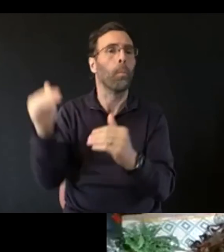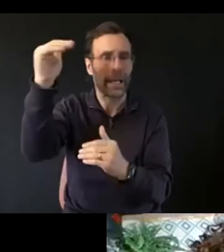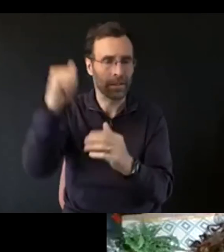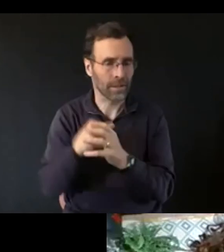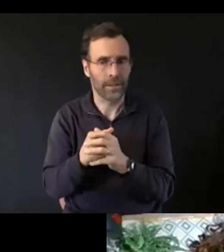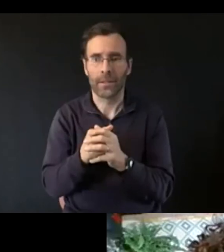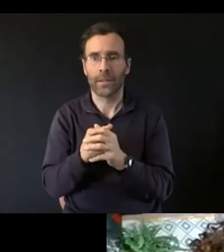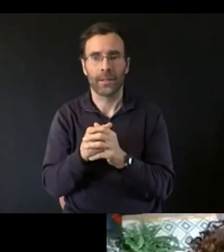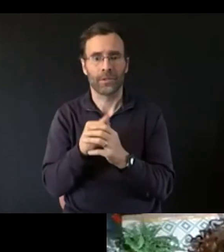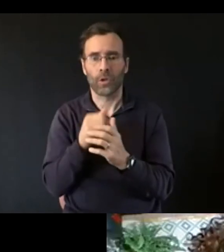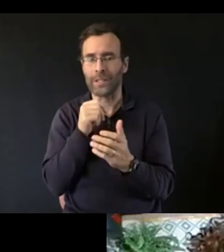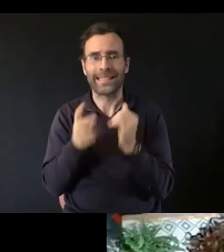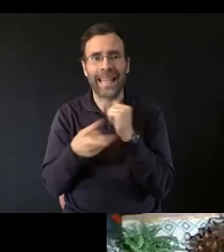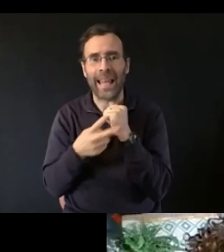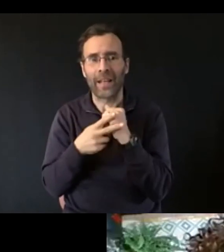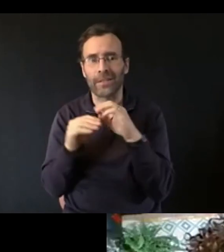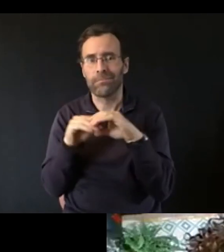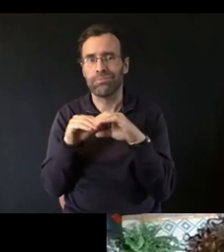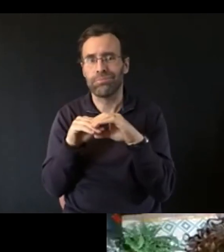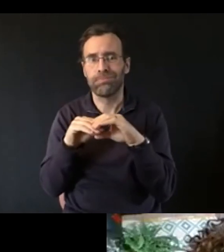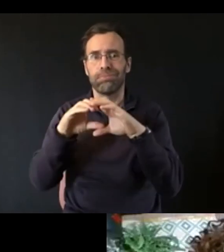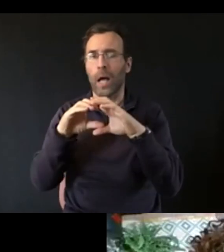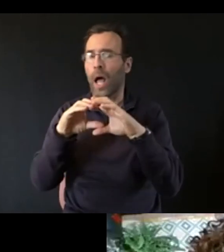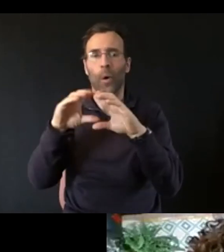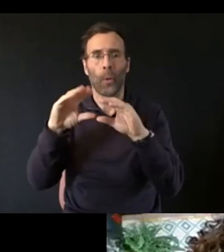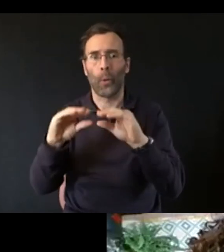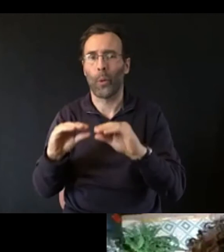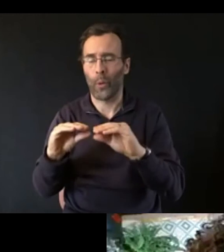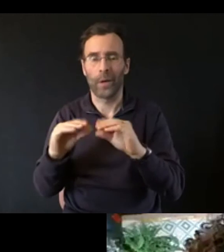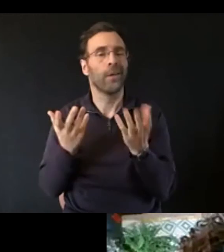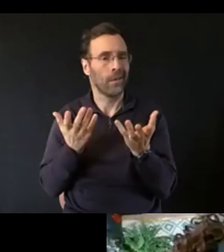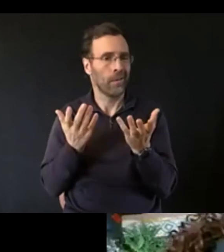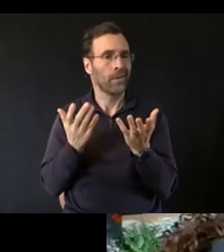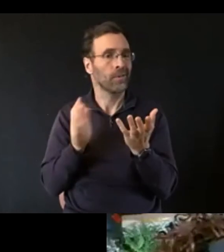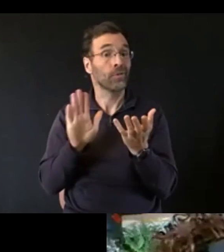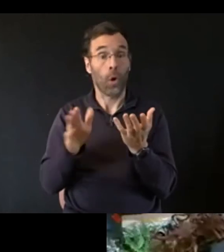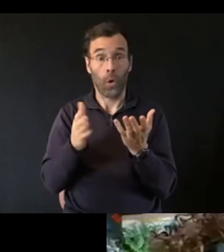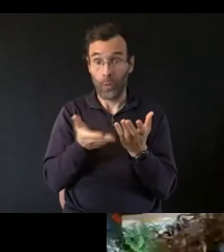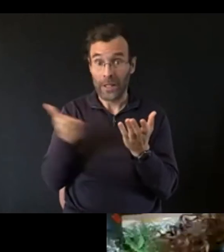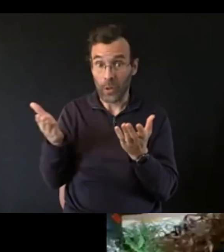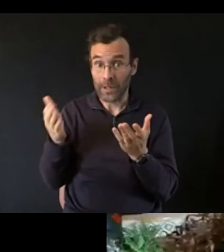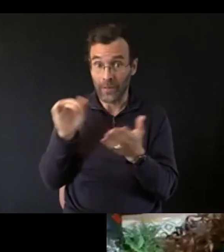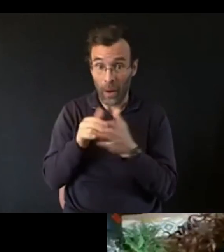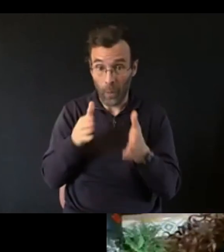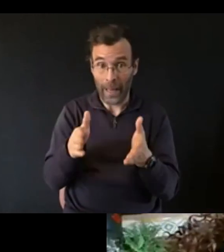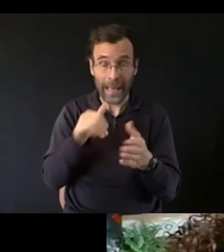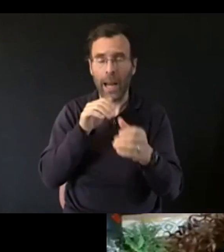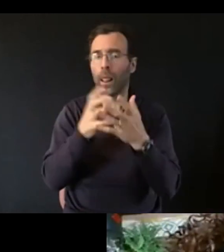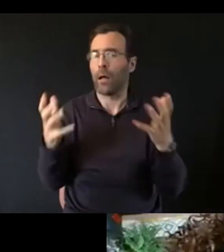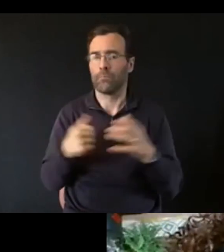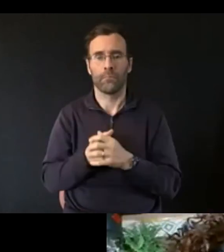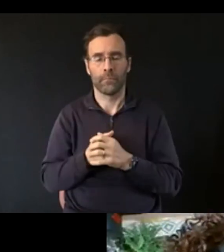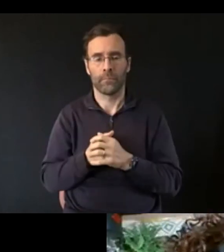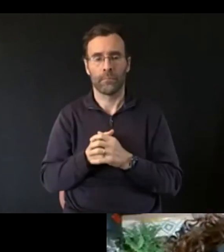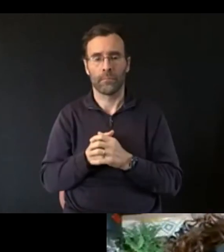lot of savings. So there's not a lot of resources in that way. We've been able to eke